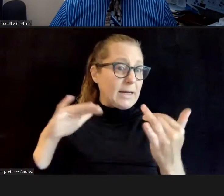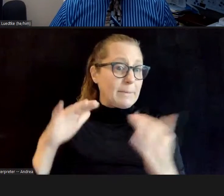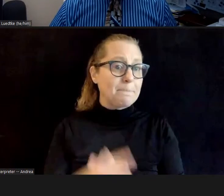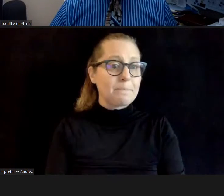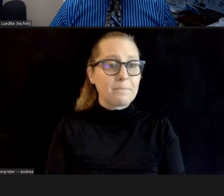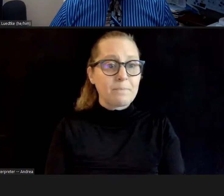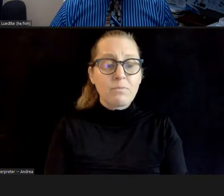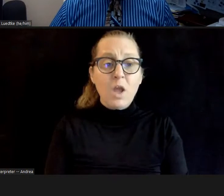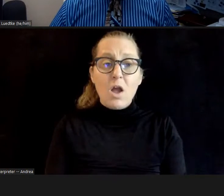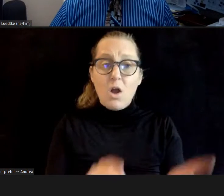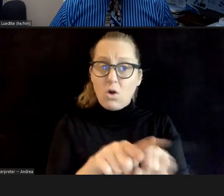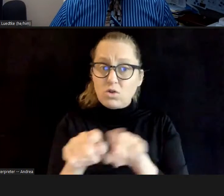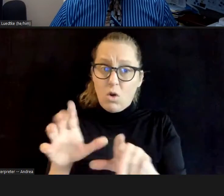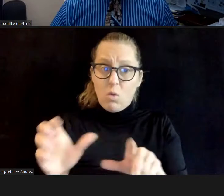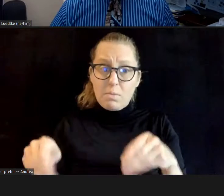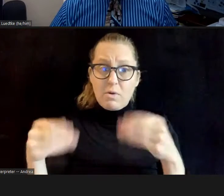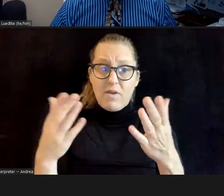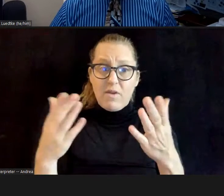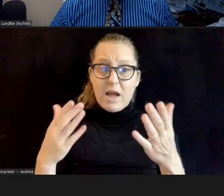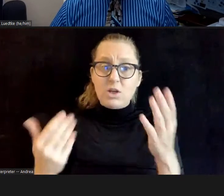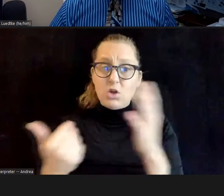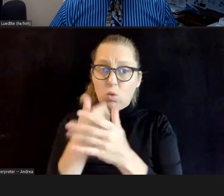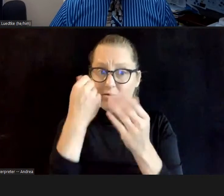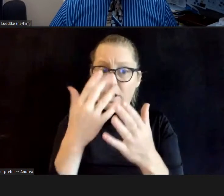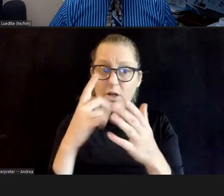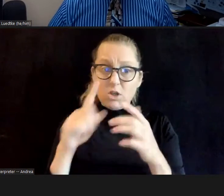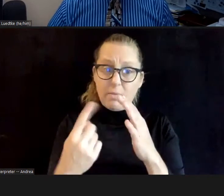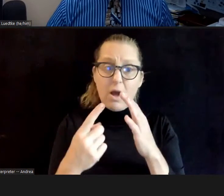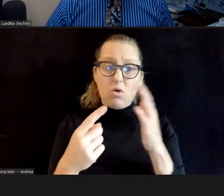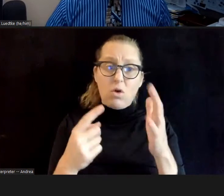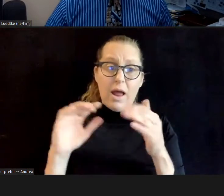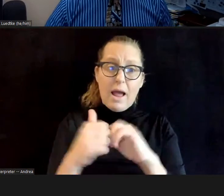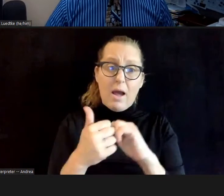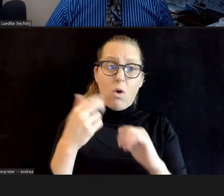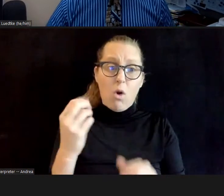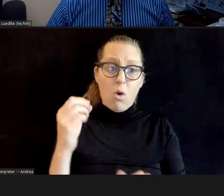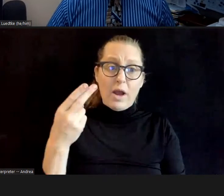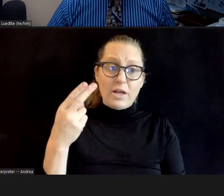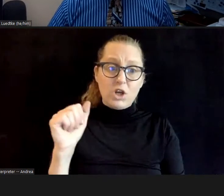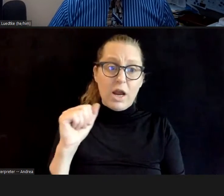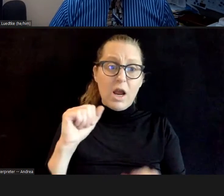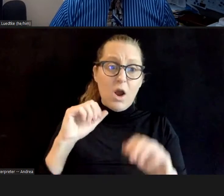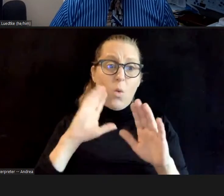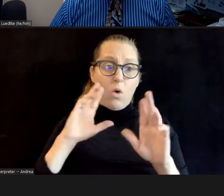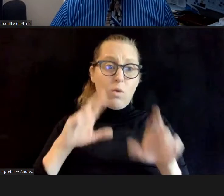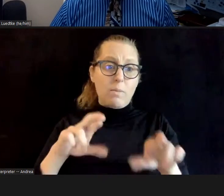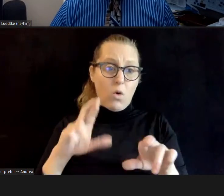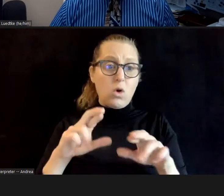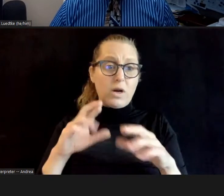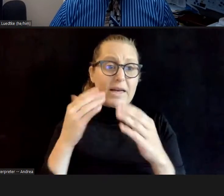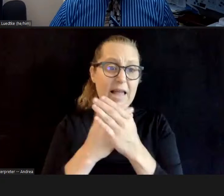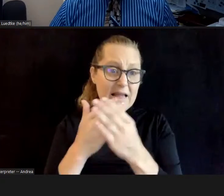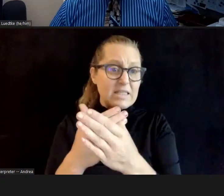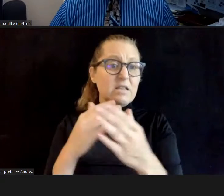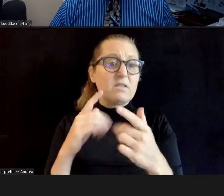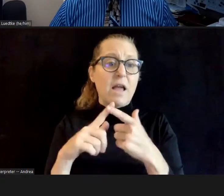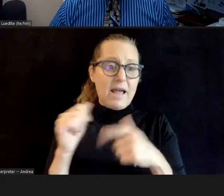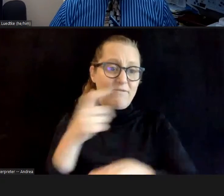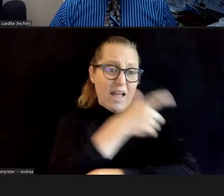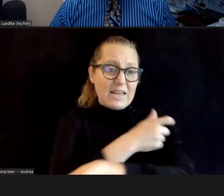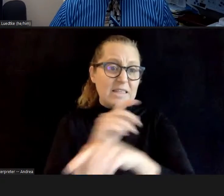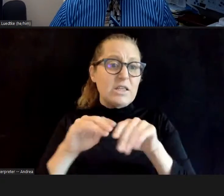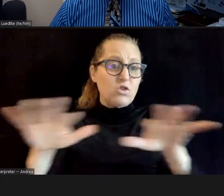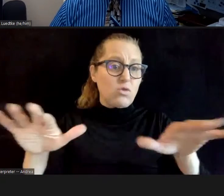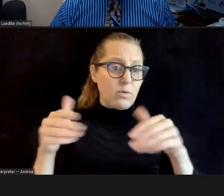I also want to provide an update on how OHA will be reporting data on cases and vaccine distribution moving forward.